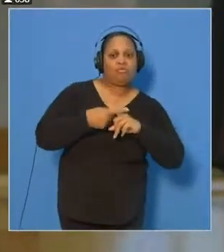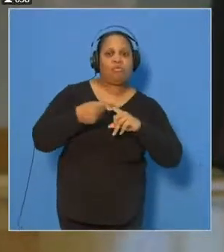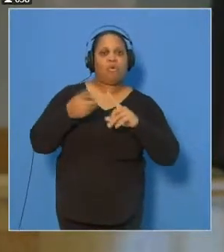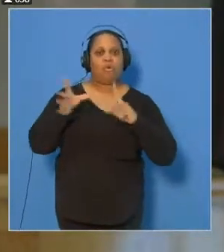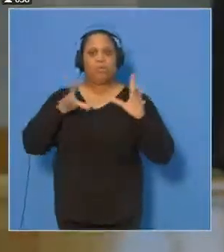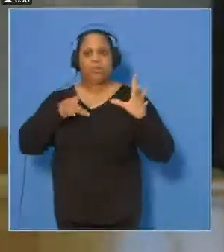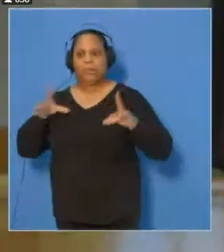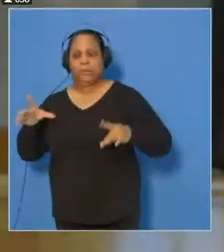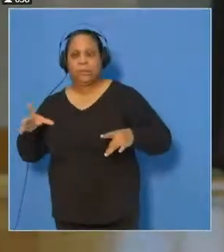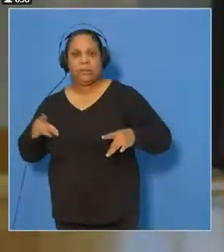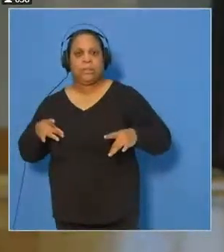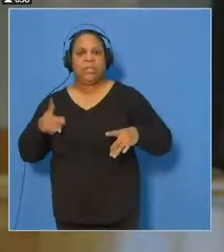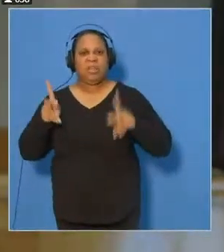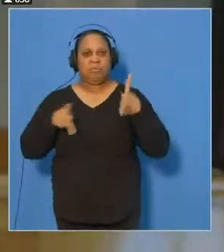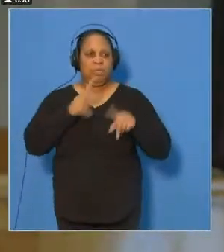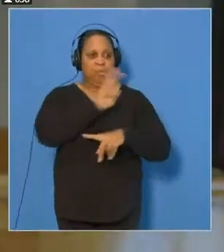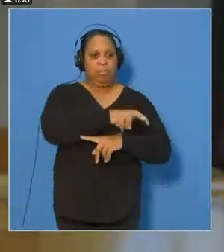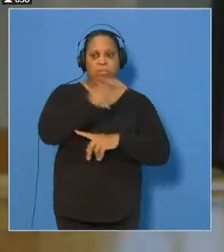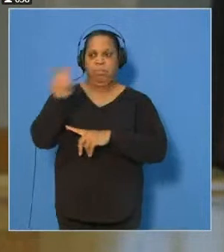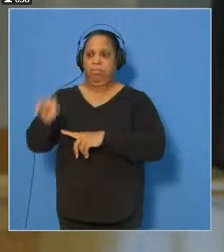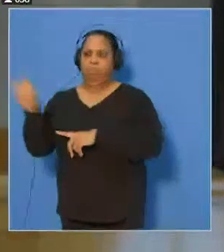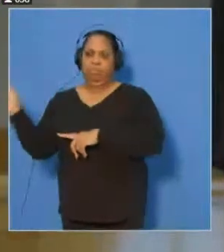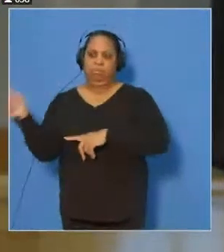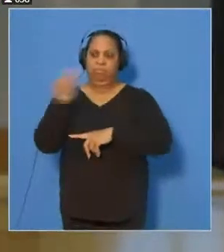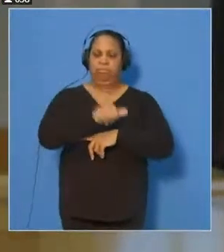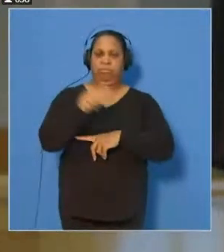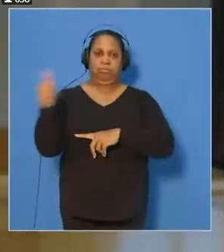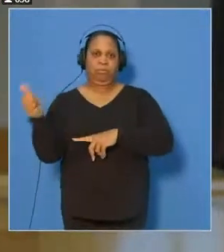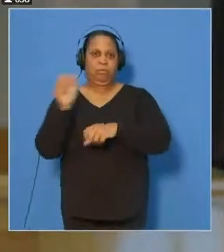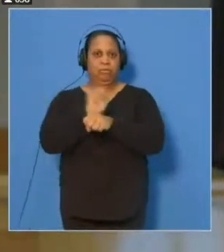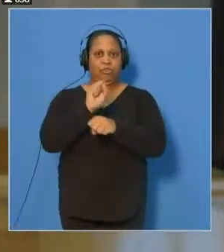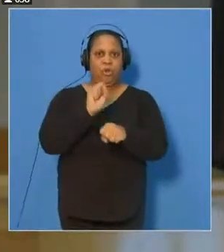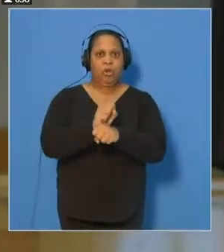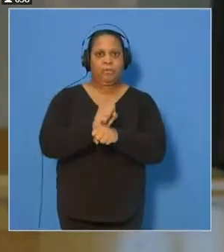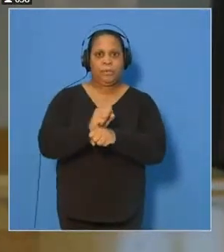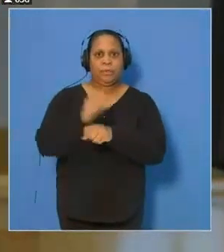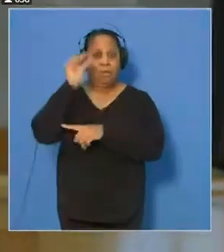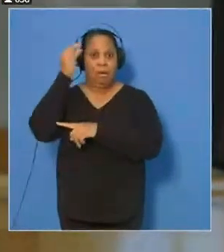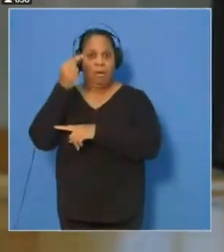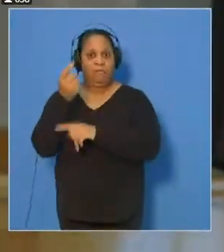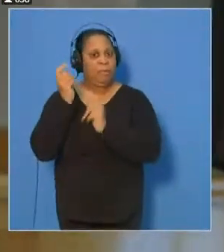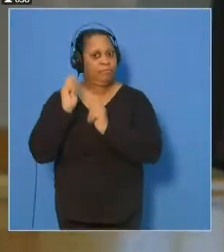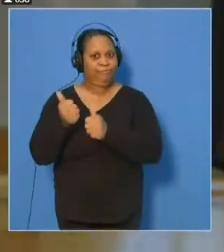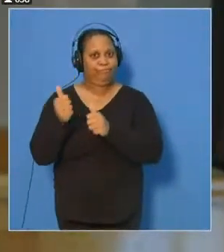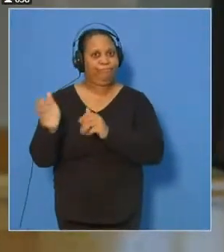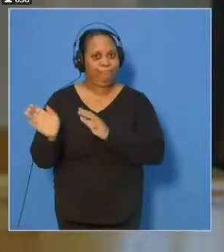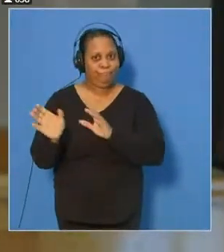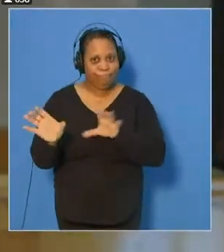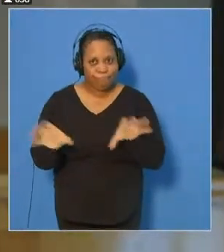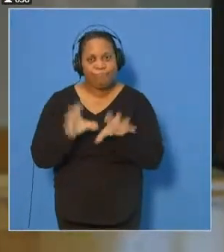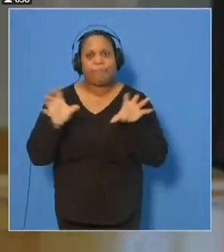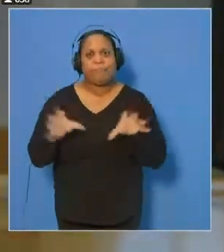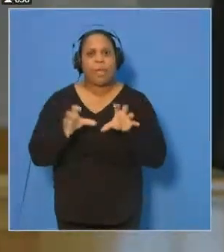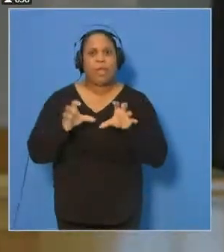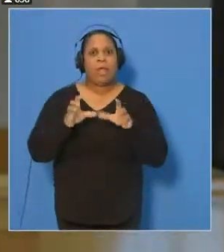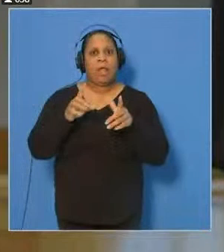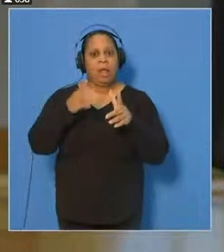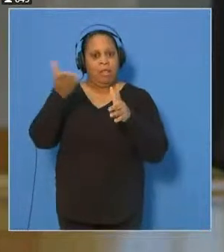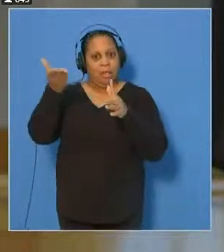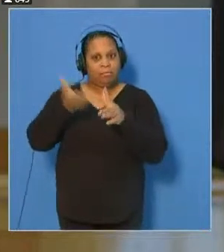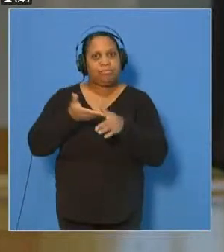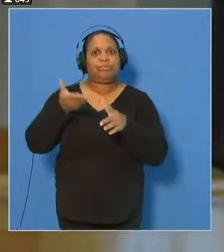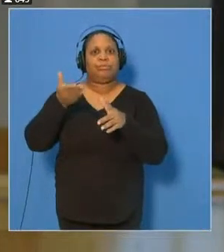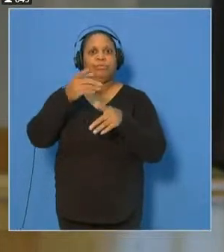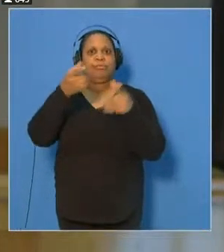respect to persons moonlighting from one rest home to another, the government moved swiftly and entered into those regulations that we